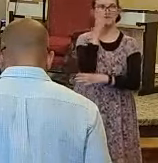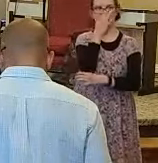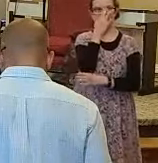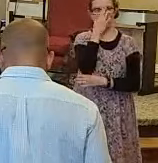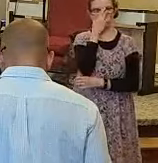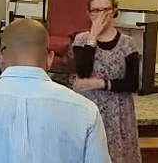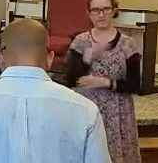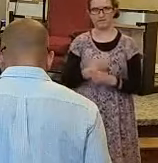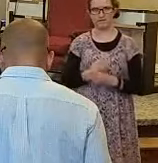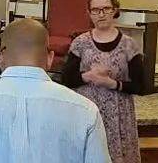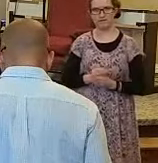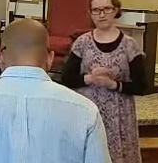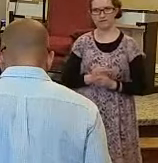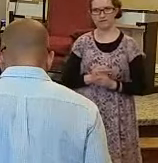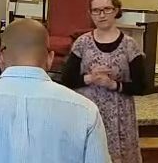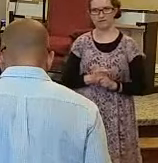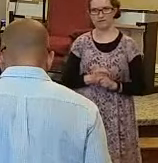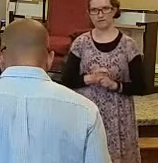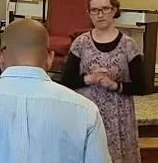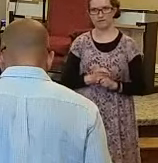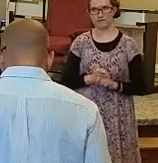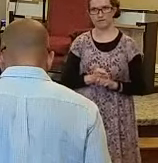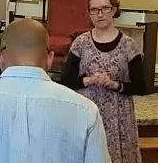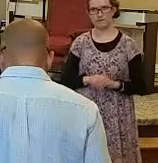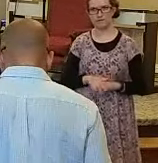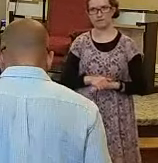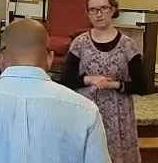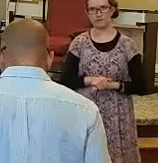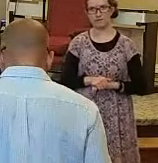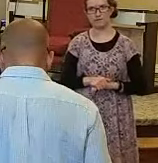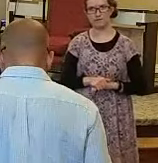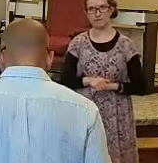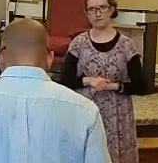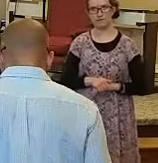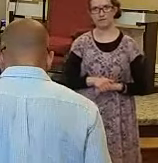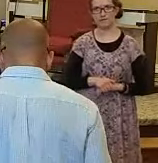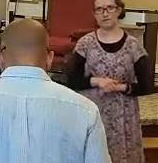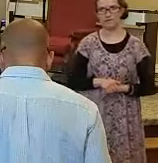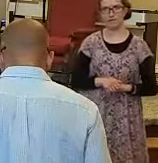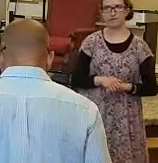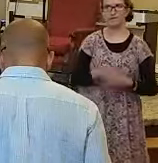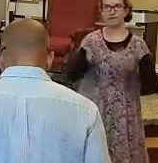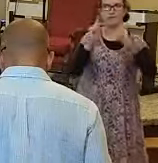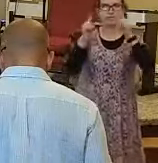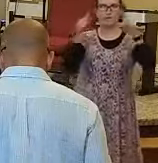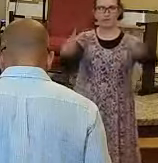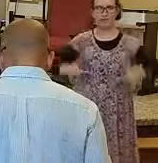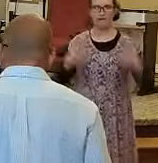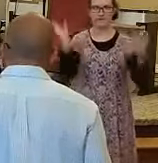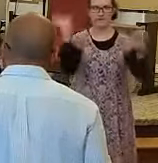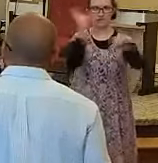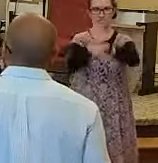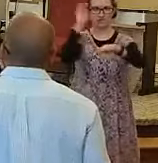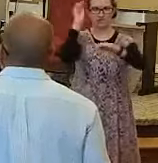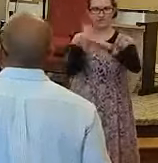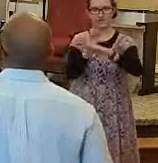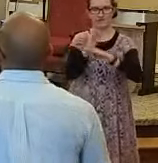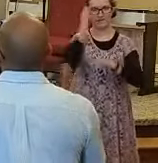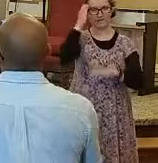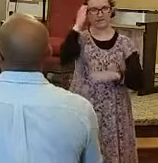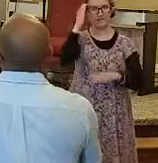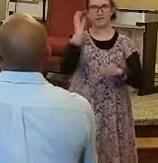Hallelujah. Amen. He spoke life. Amen. Hallelujah. Amen. And he is speaking life into this church tonight.